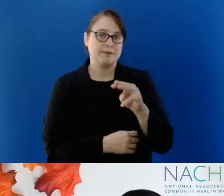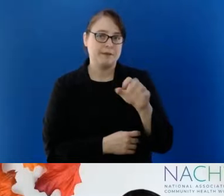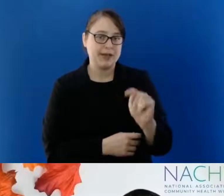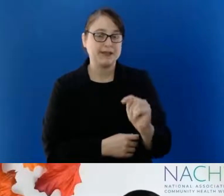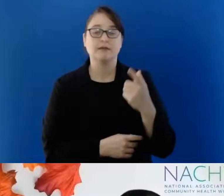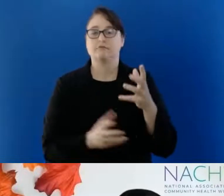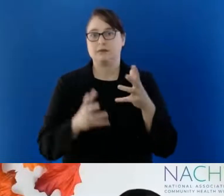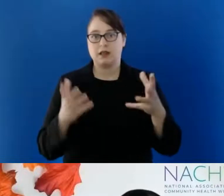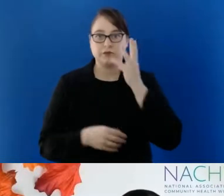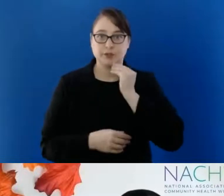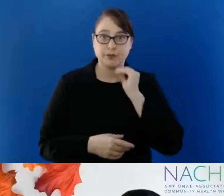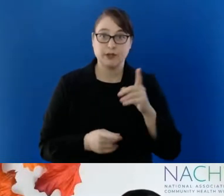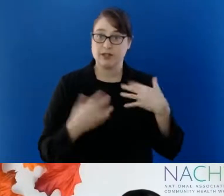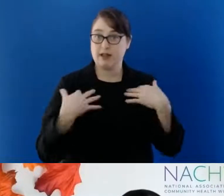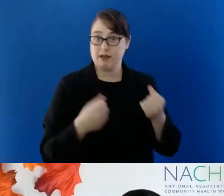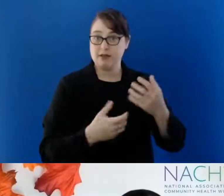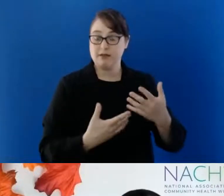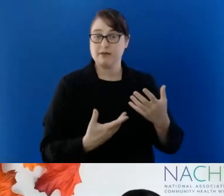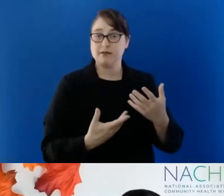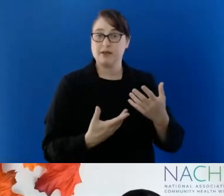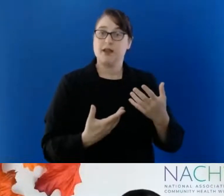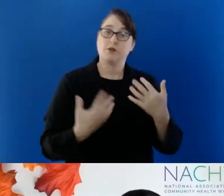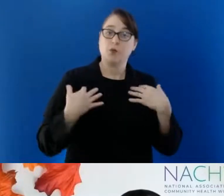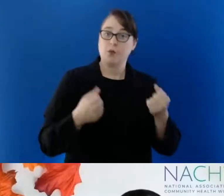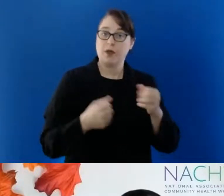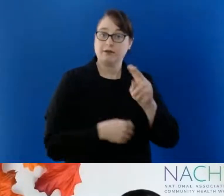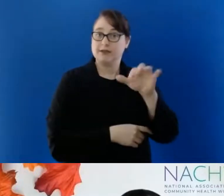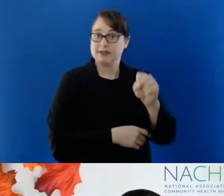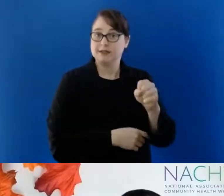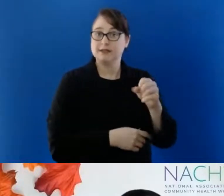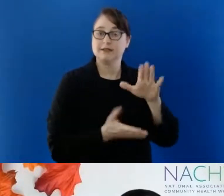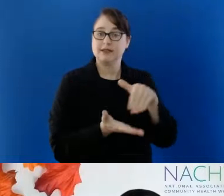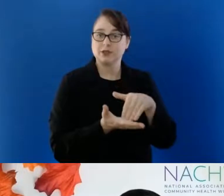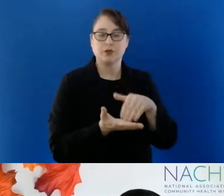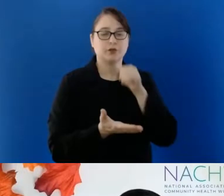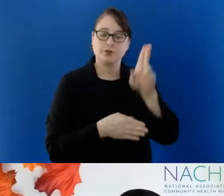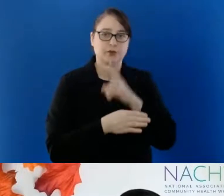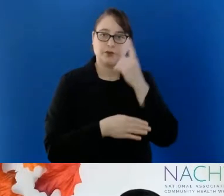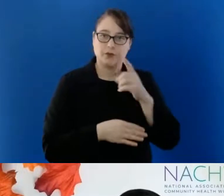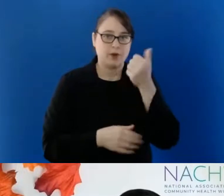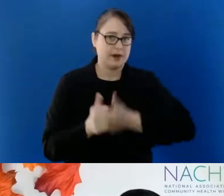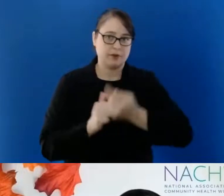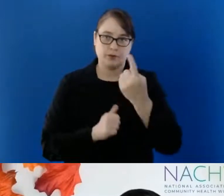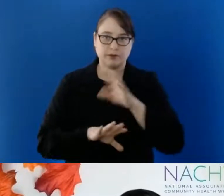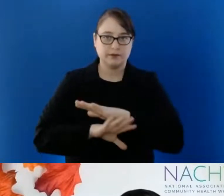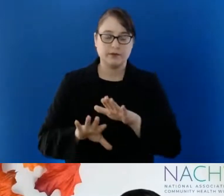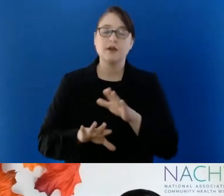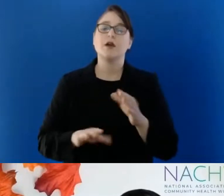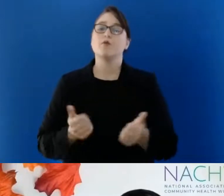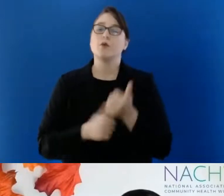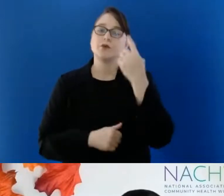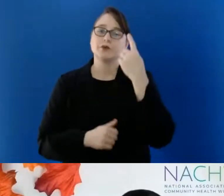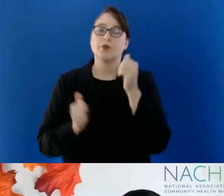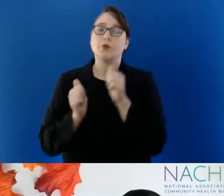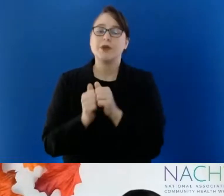Center. We don't use it for everybody. We use it for folks who have severe disease. And one of the criteria for severe disease is having